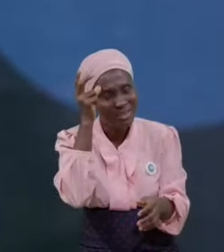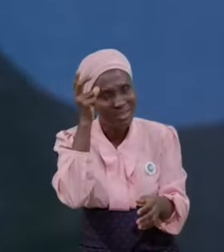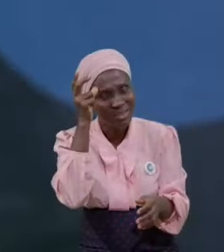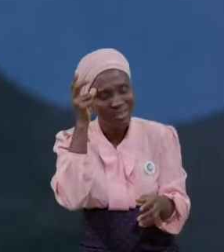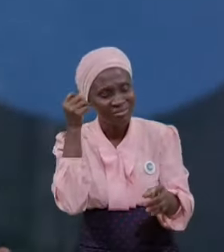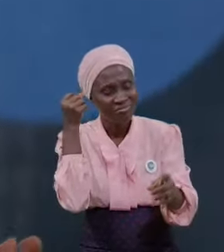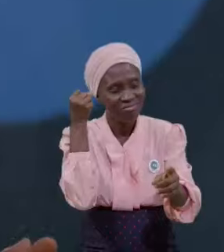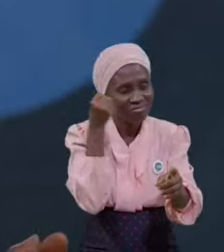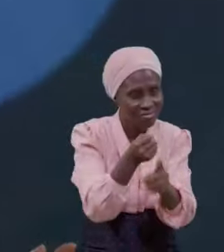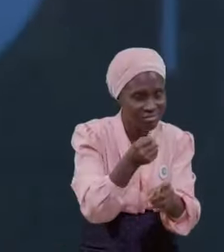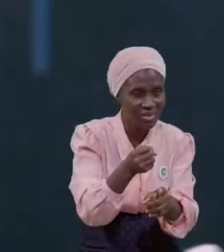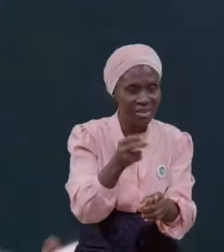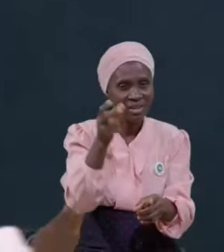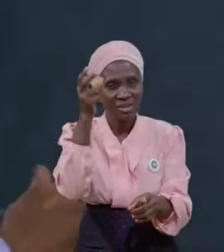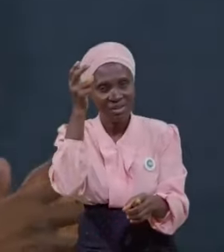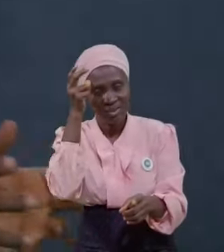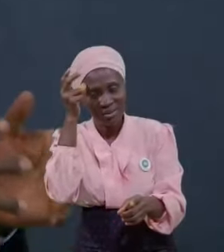suffer, everything